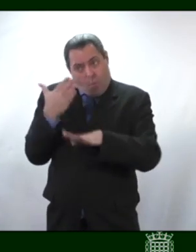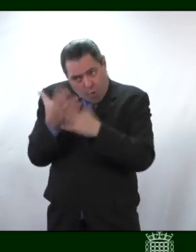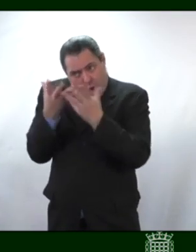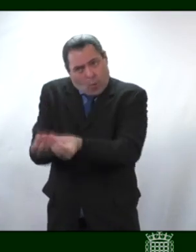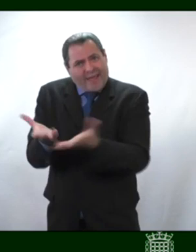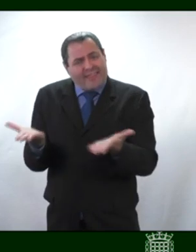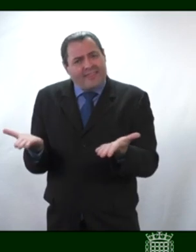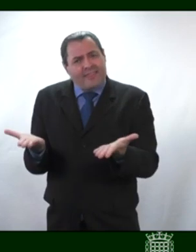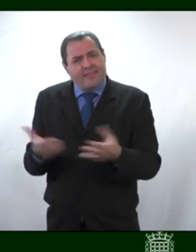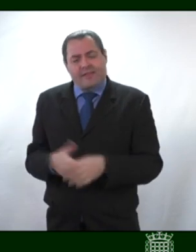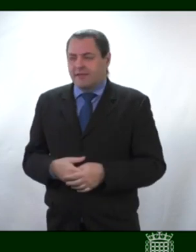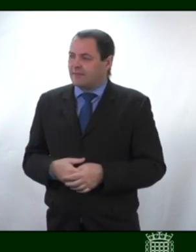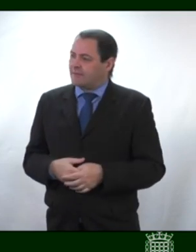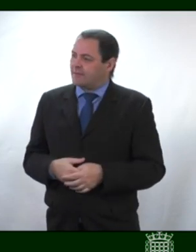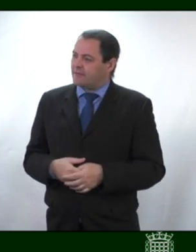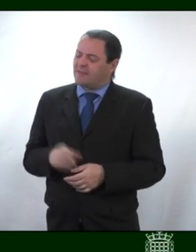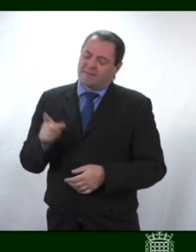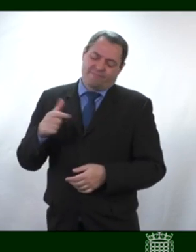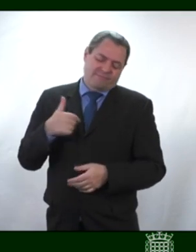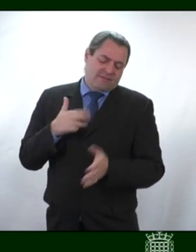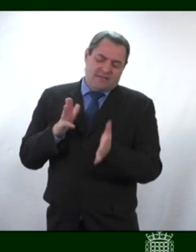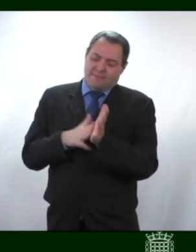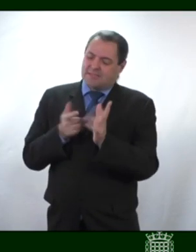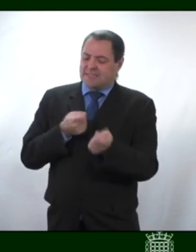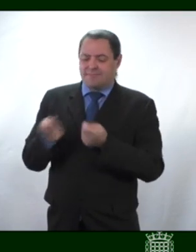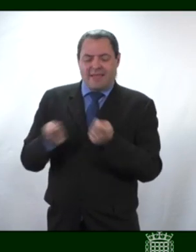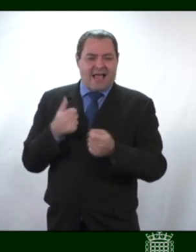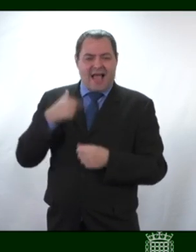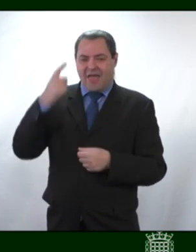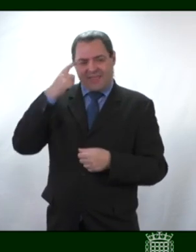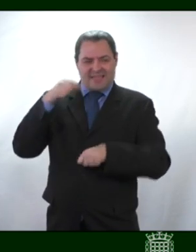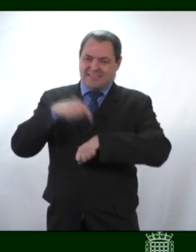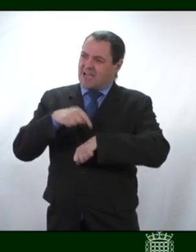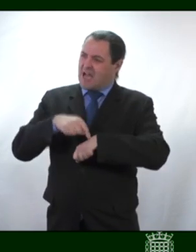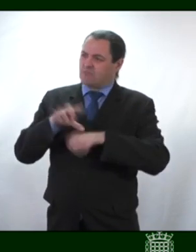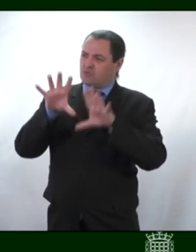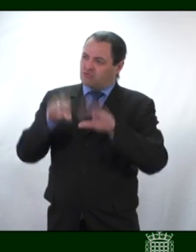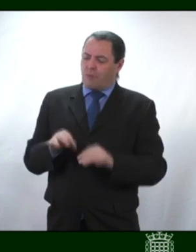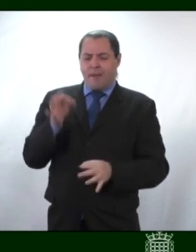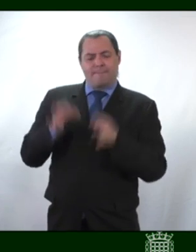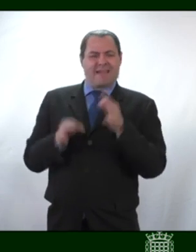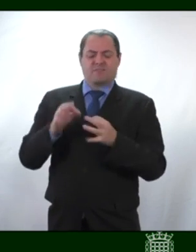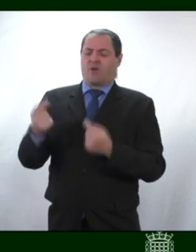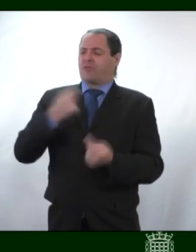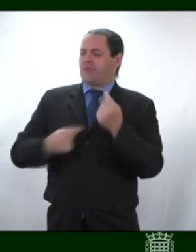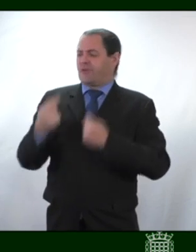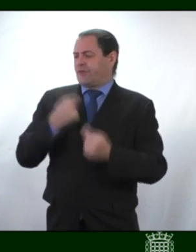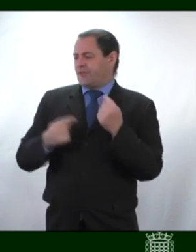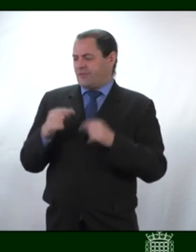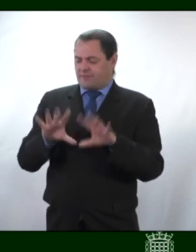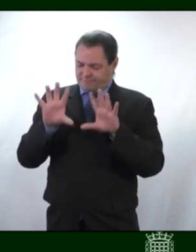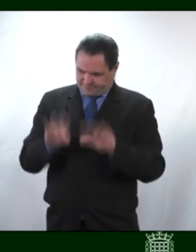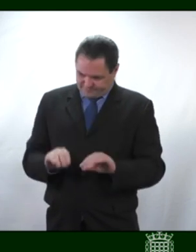Mr. Speaker, I think it's time to put aside short-term political point scoring, and the deal on the